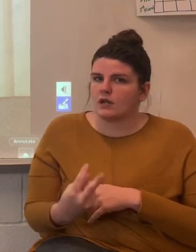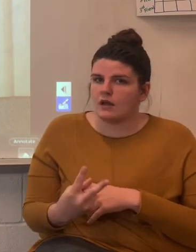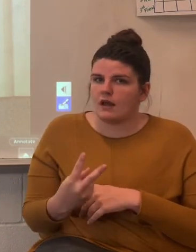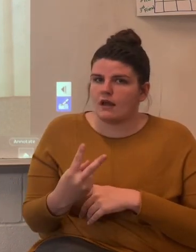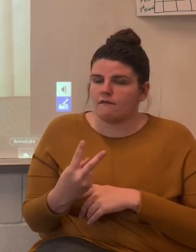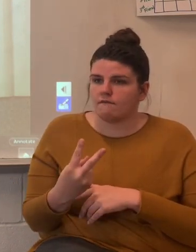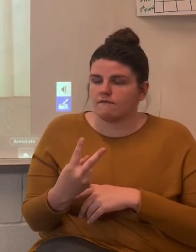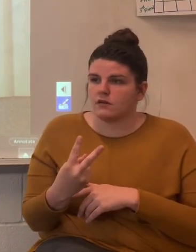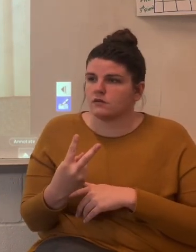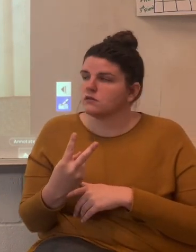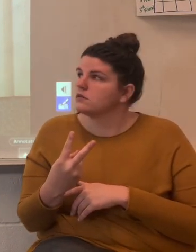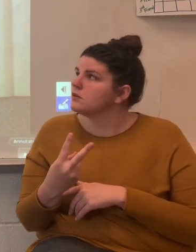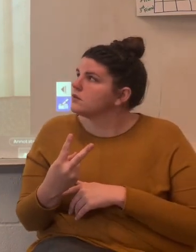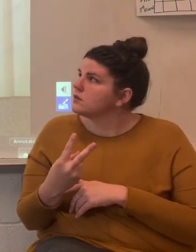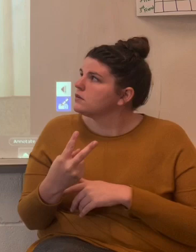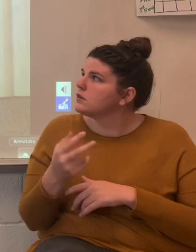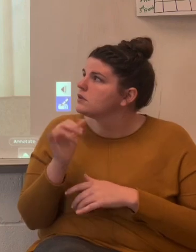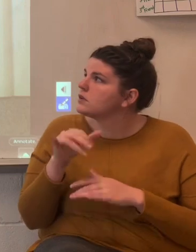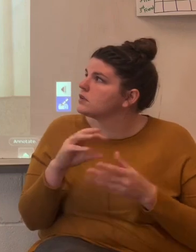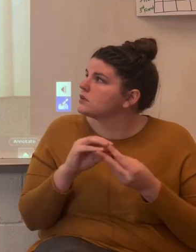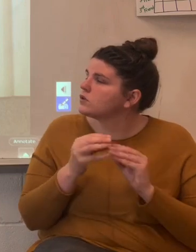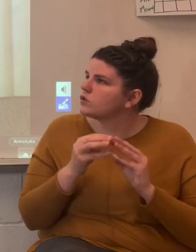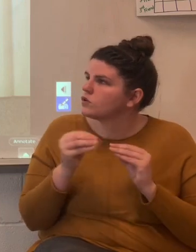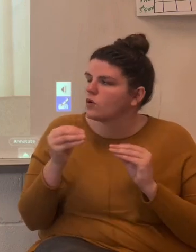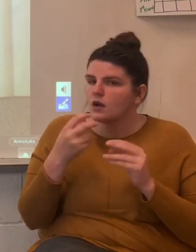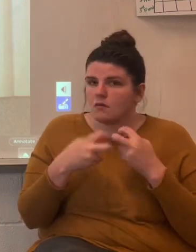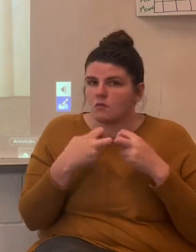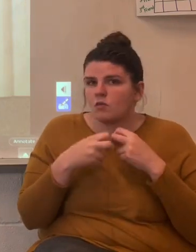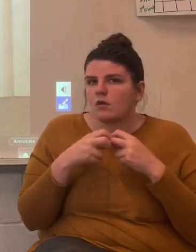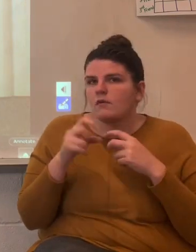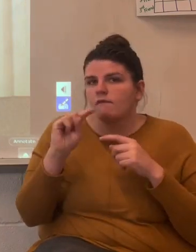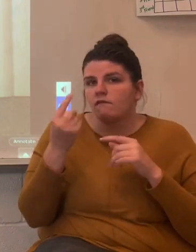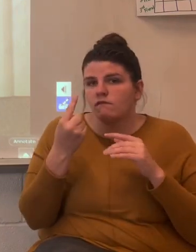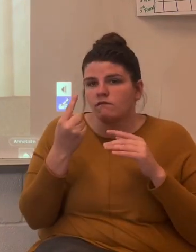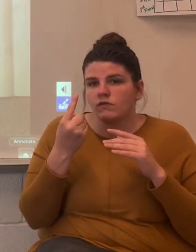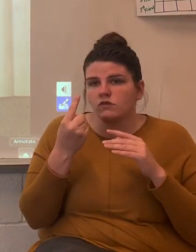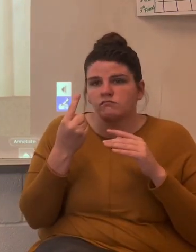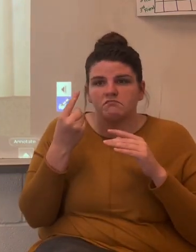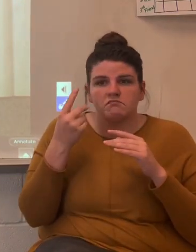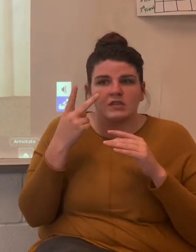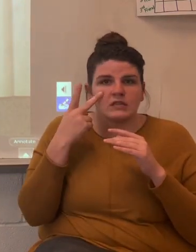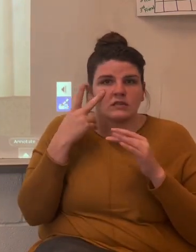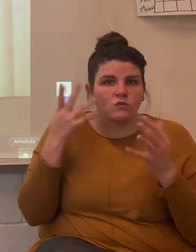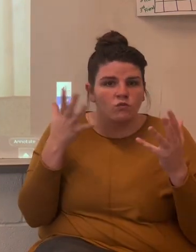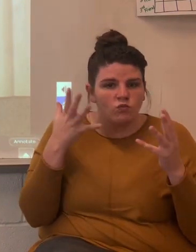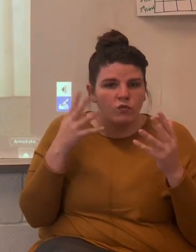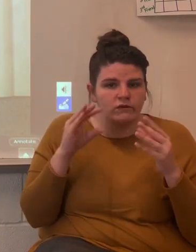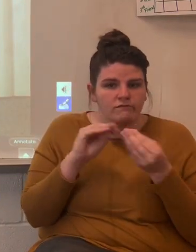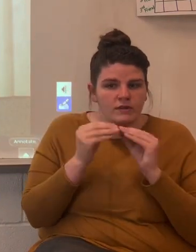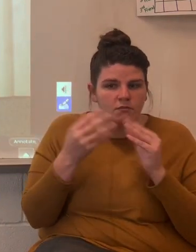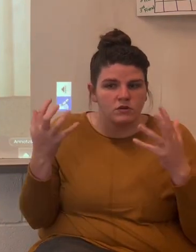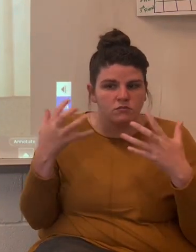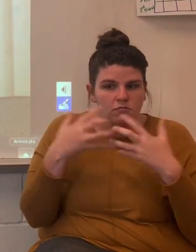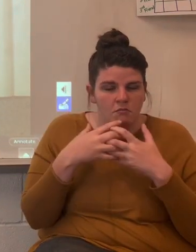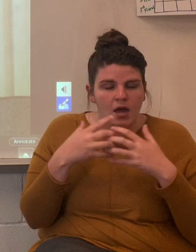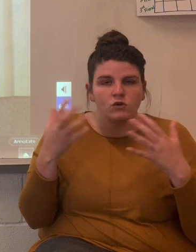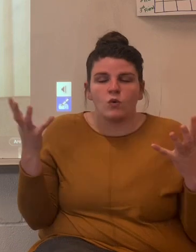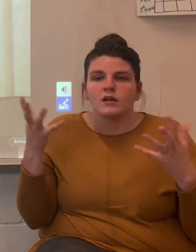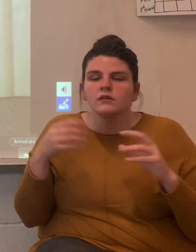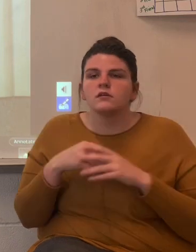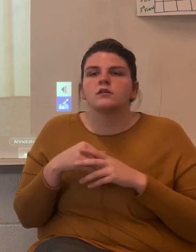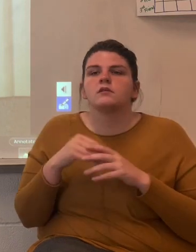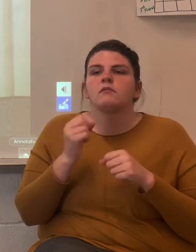this is one of those story problems you first needed to get yourself organized as to what numbers went with what. Okay, we're going to make this mad, multiply